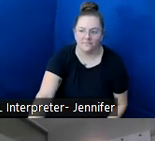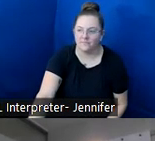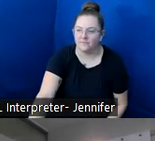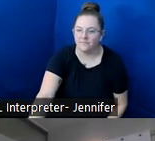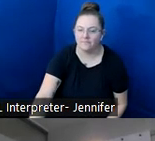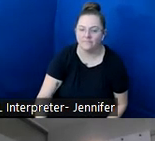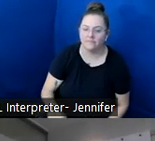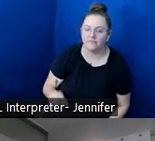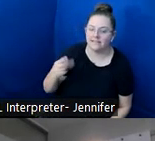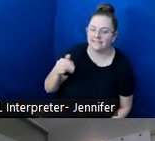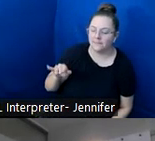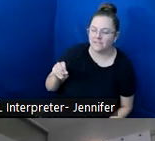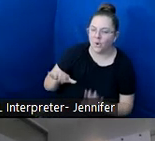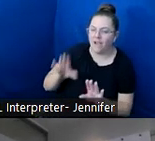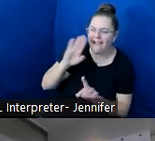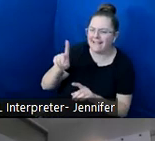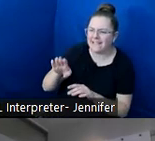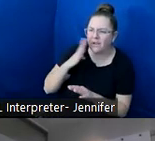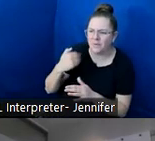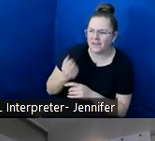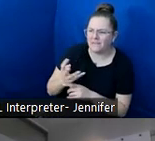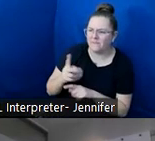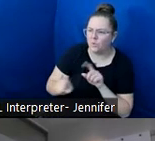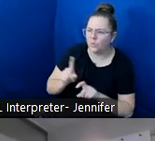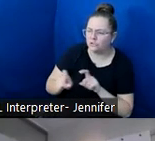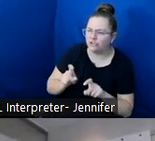Hi, Deb. We did have a couple questions come in.